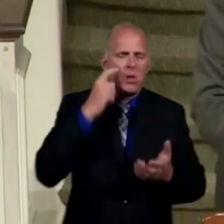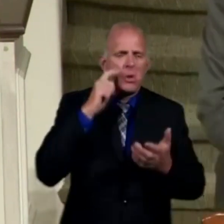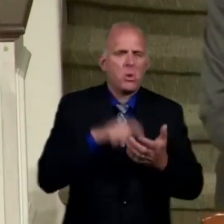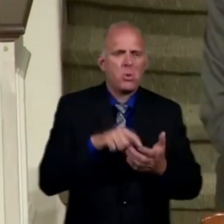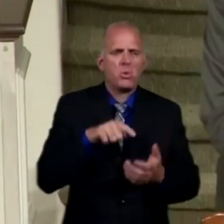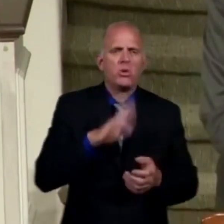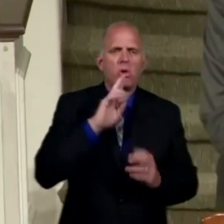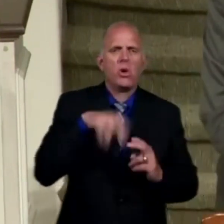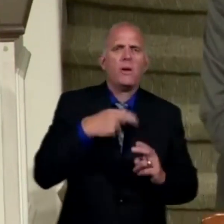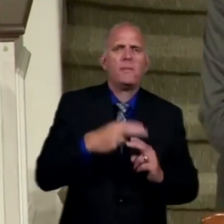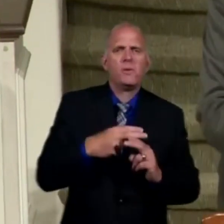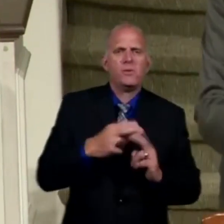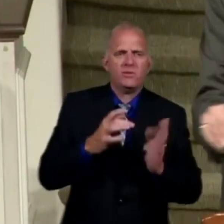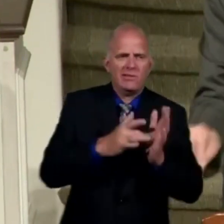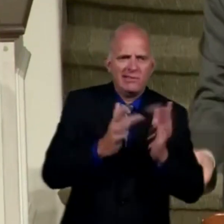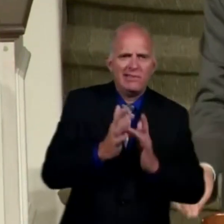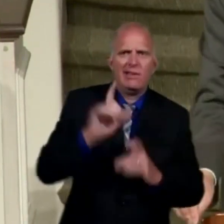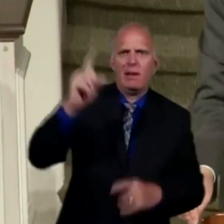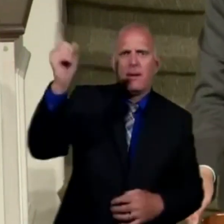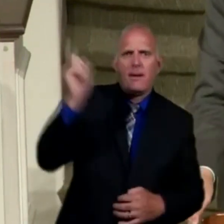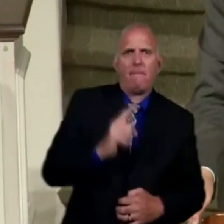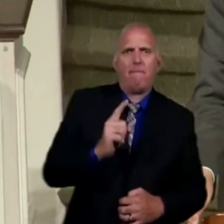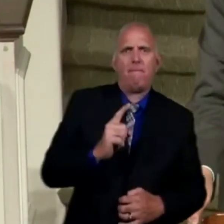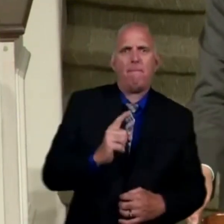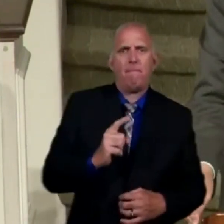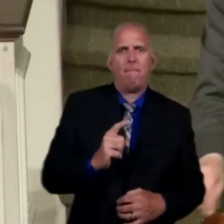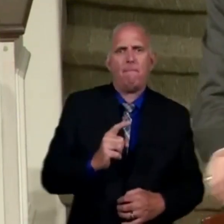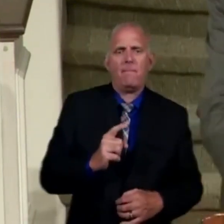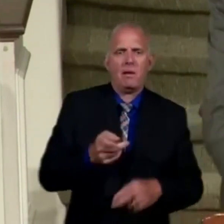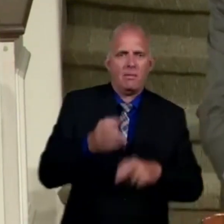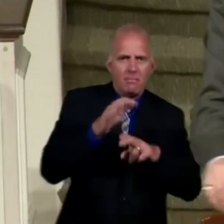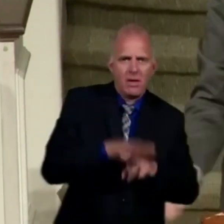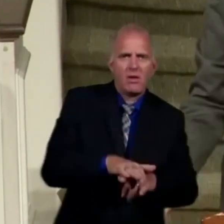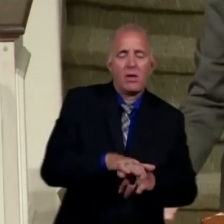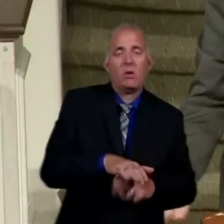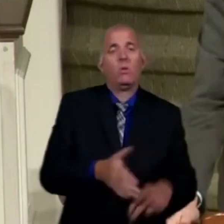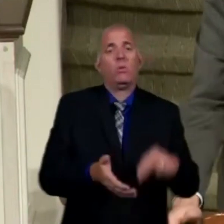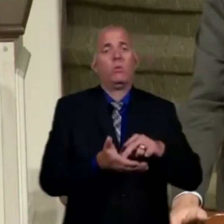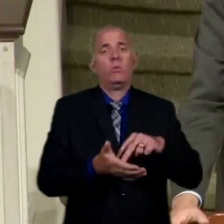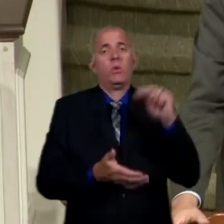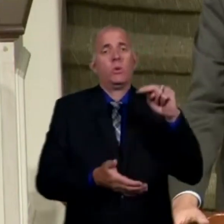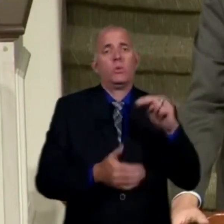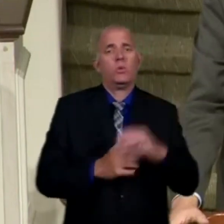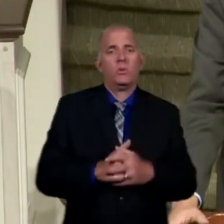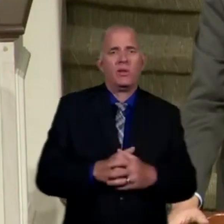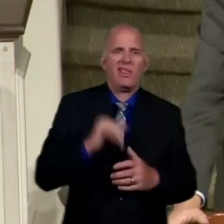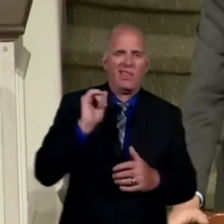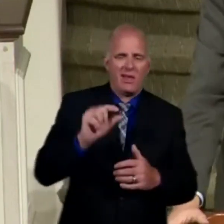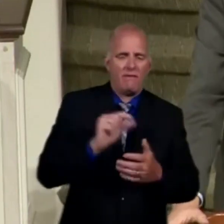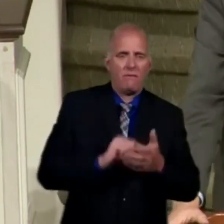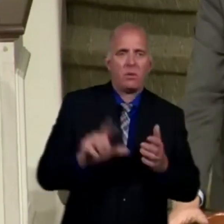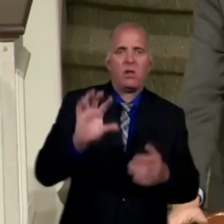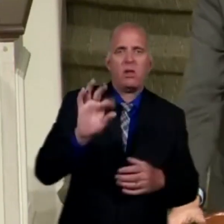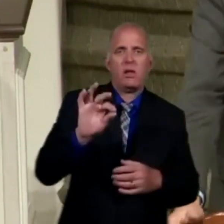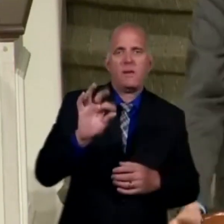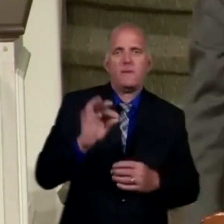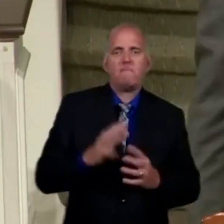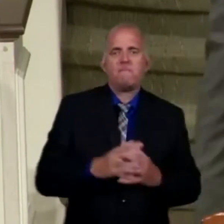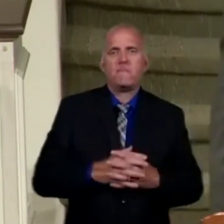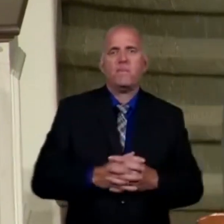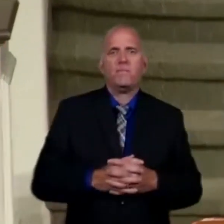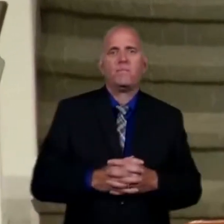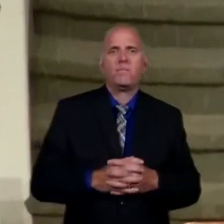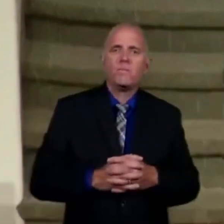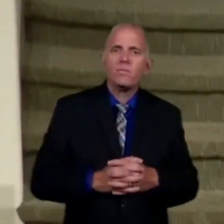incarnation, that Jesus came, that He rose again. And He's going to talk about that in verse number 9, would you please? And by the way, I want you to notice